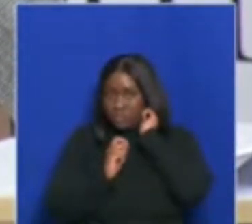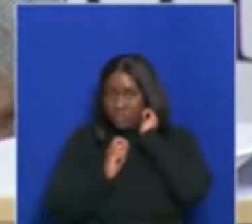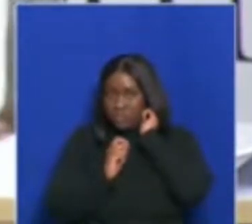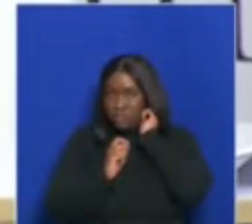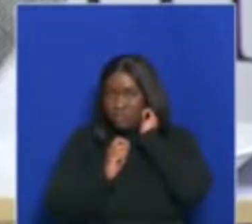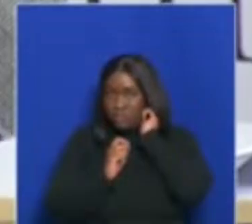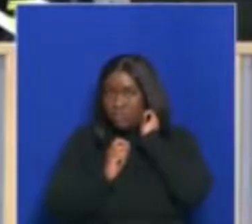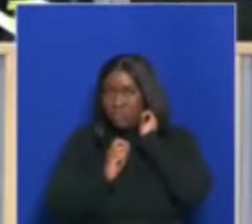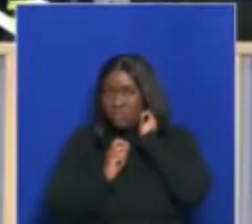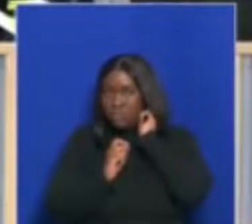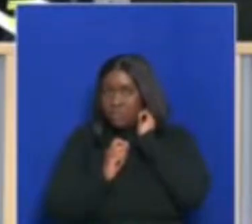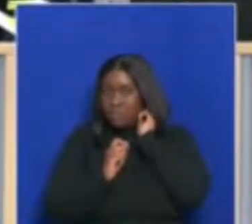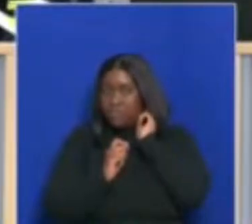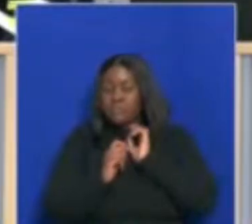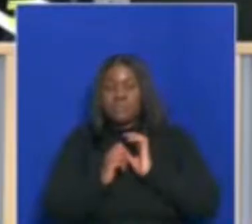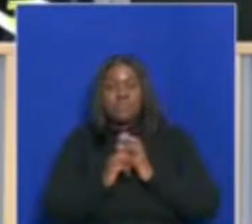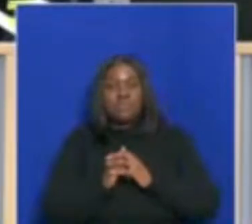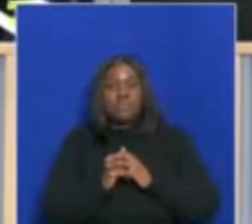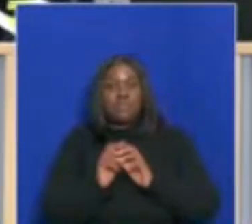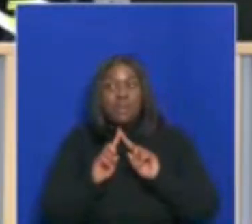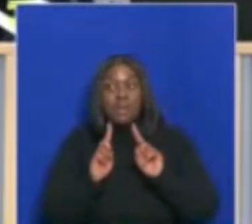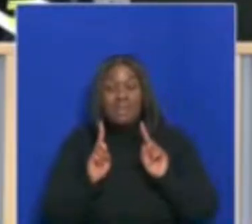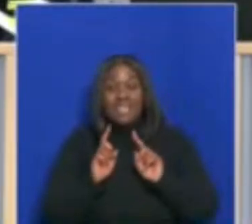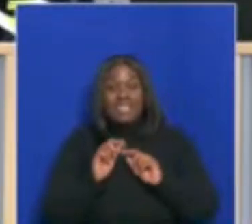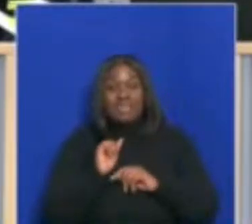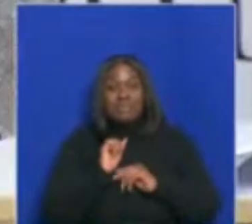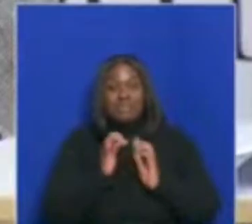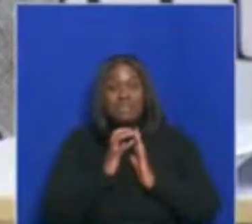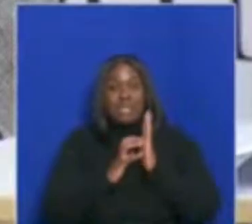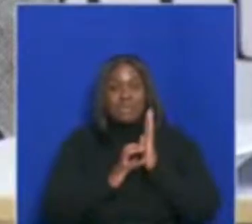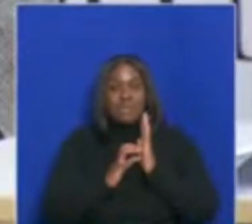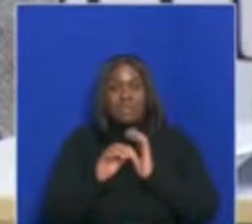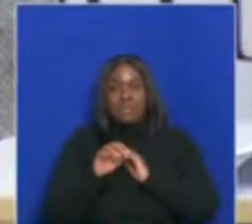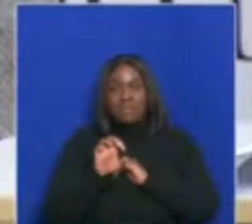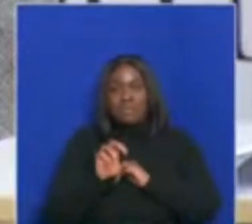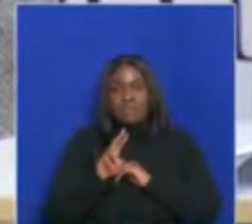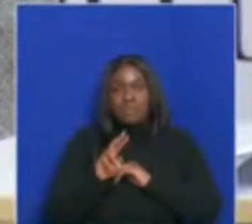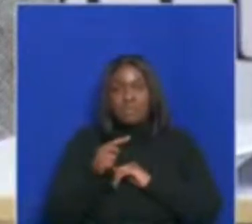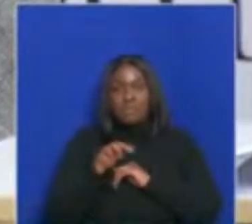the statement of Eugene was taken a year later after the incident.